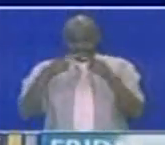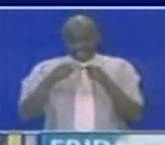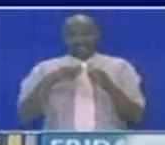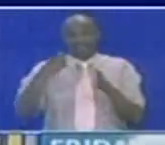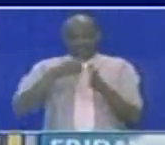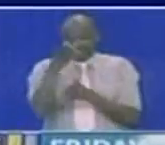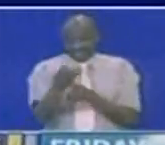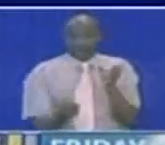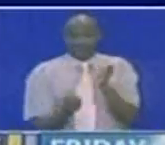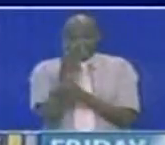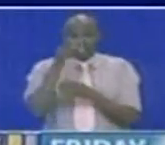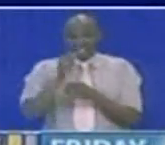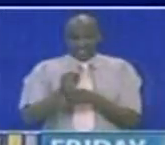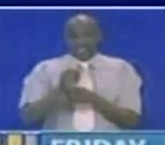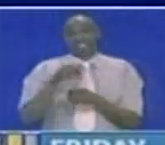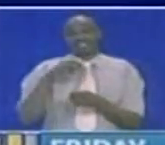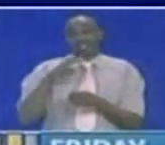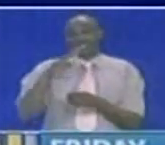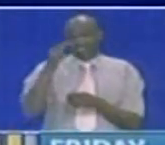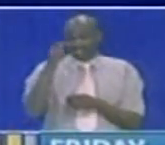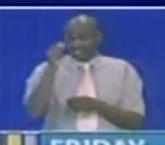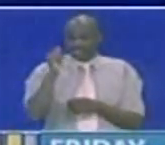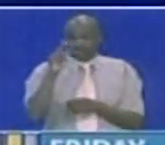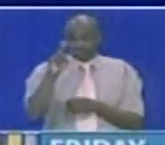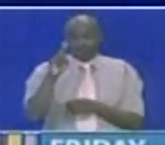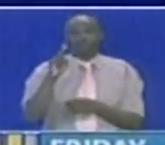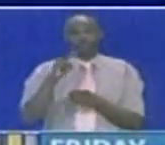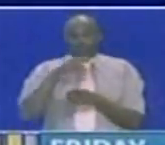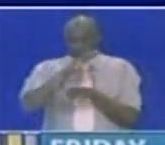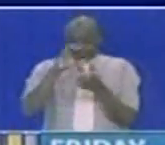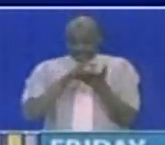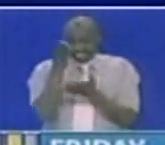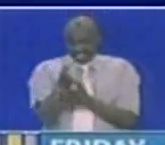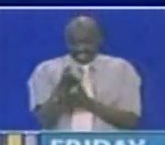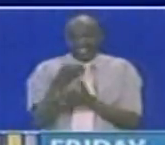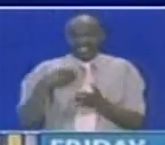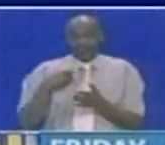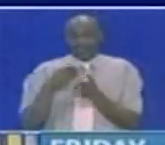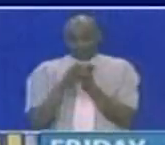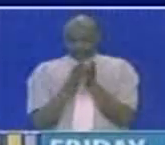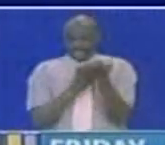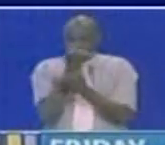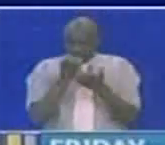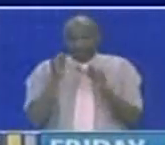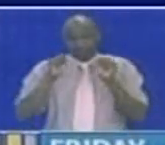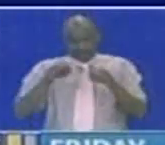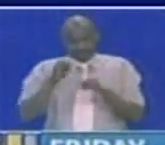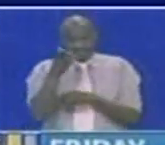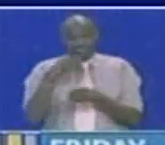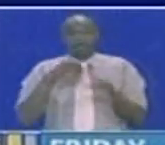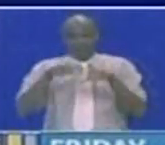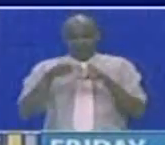being established in Wamagana area of Tetu constituency. And Carol Nderi now reports on the economic prospects for these